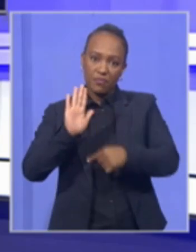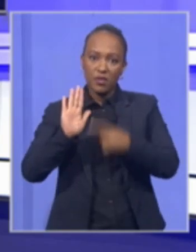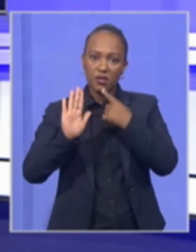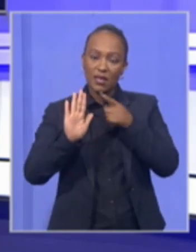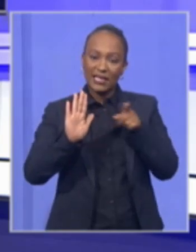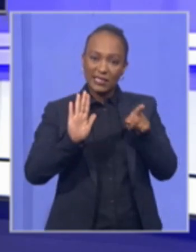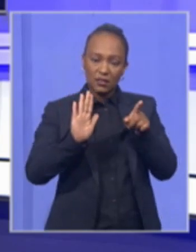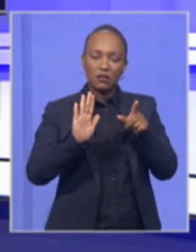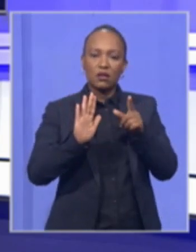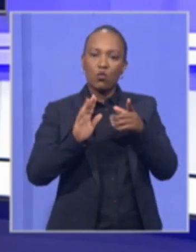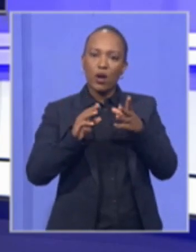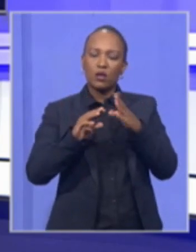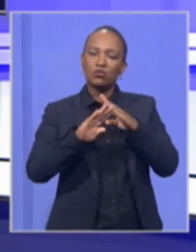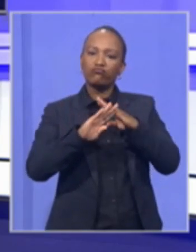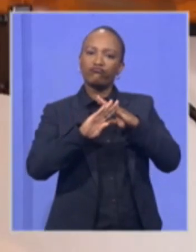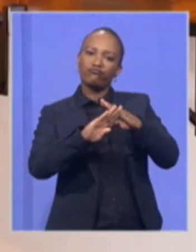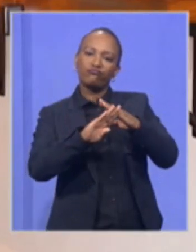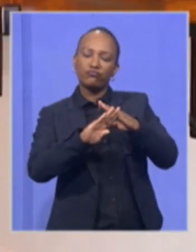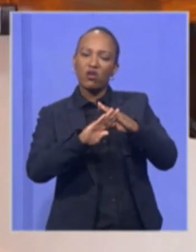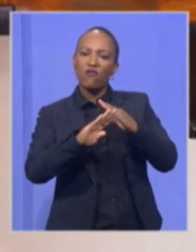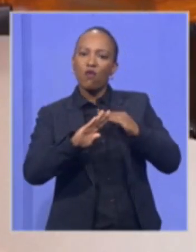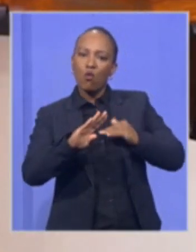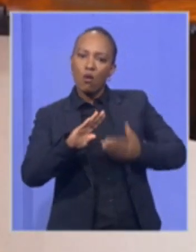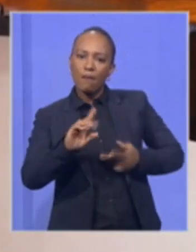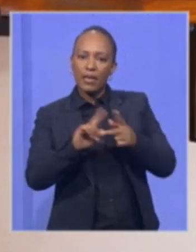go lwantšhana le tlaišo ya basadi le bana.